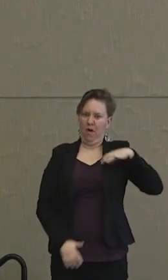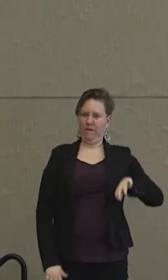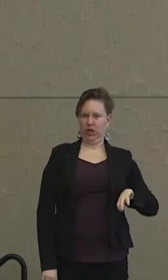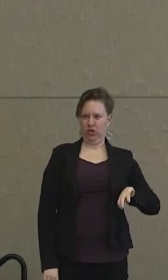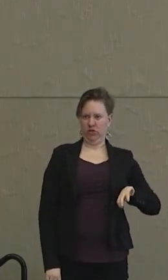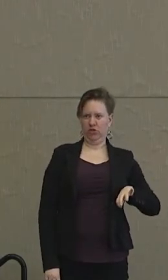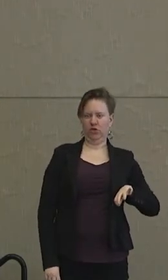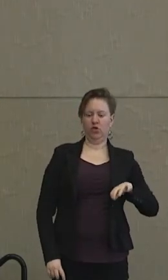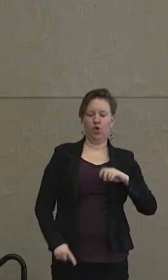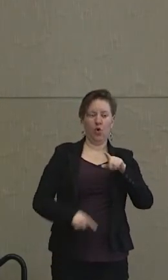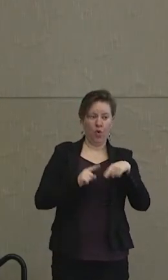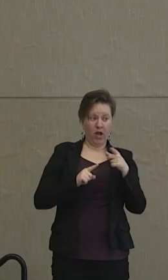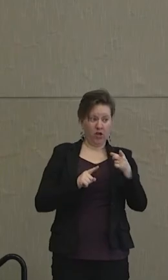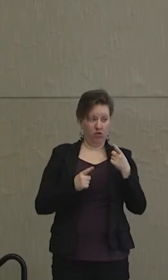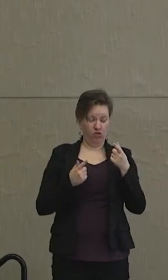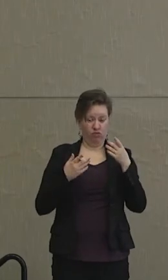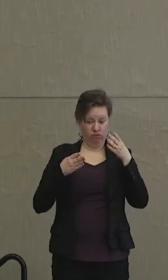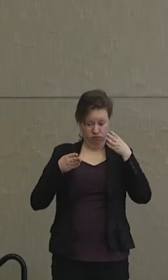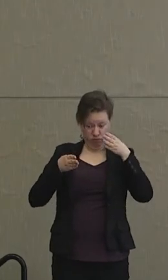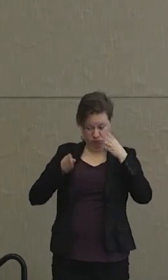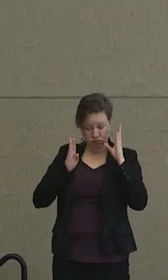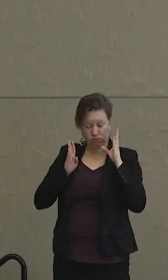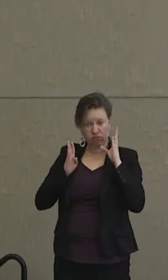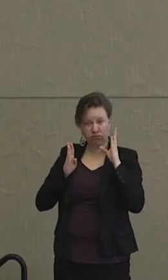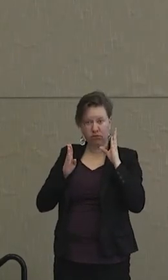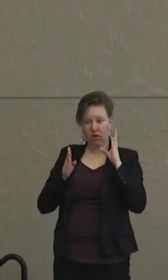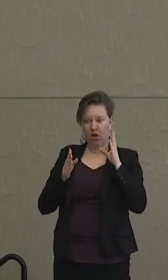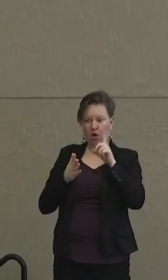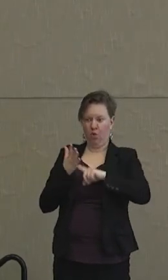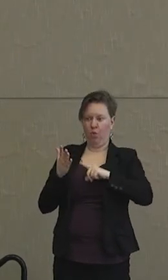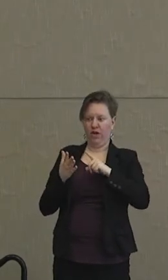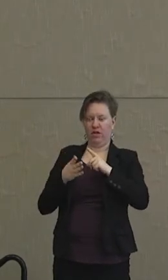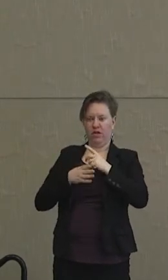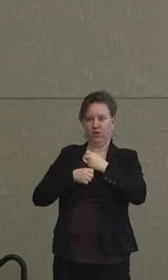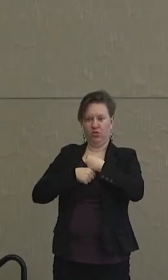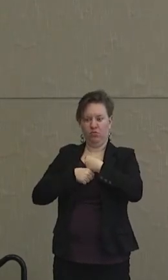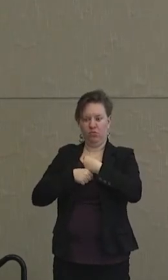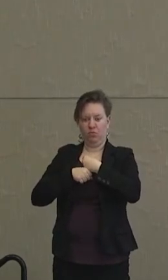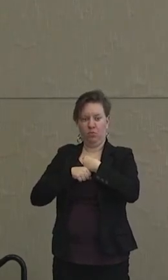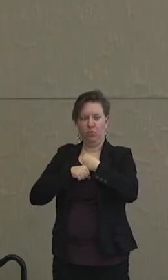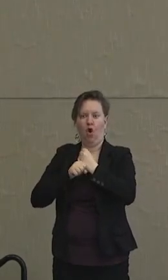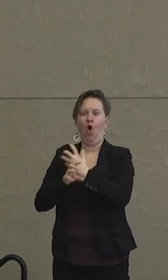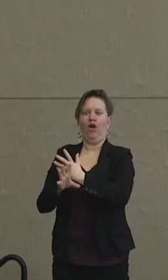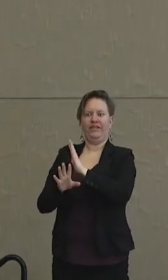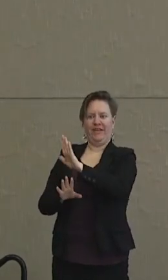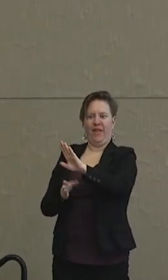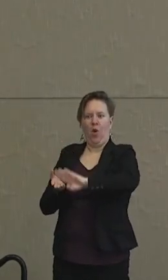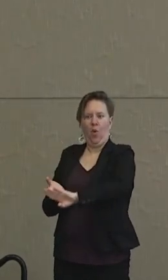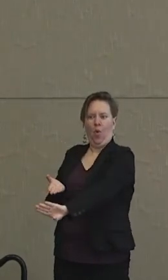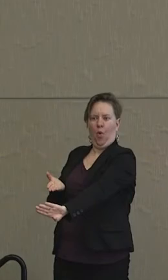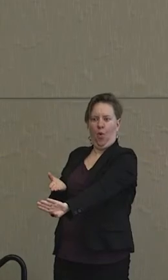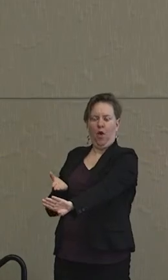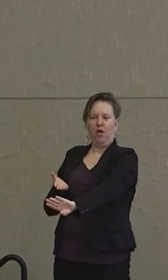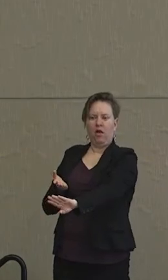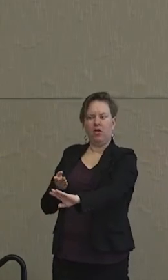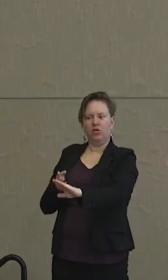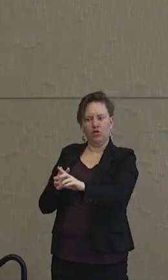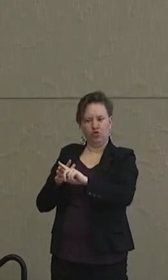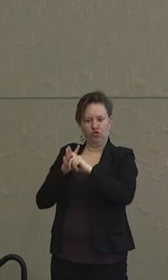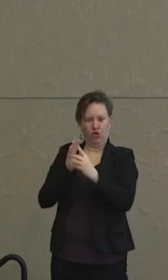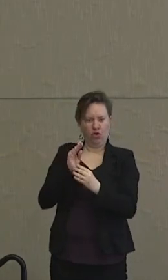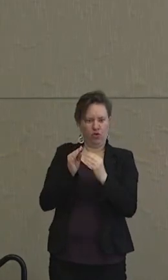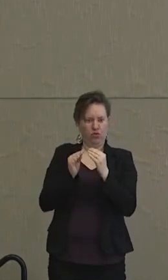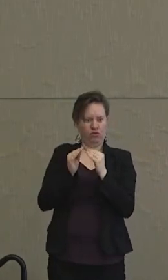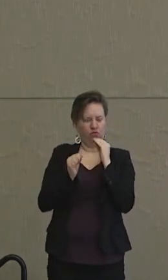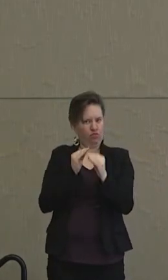when you kind of attend to what it is that's producing their marginalization, you end up actually repairing much